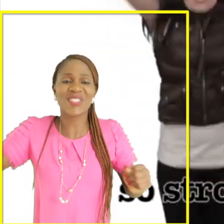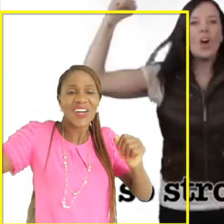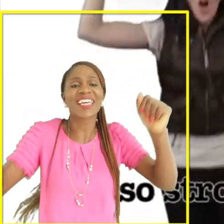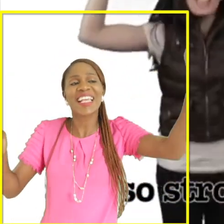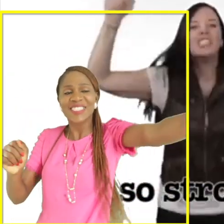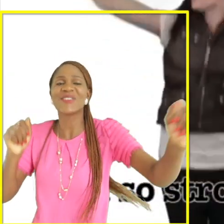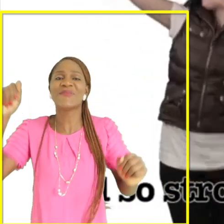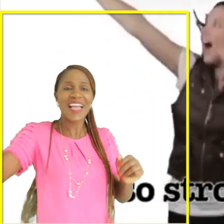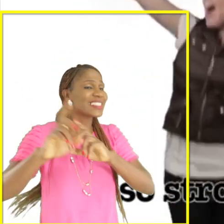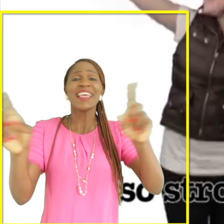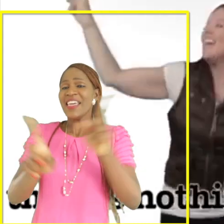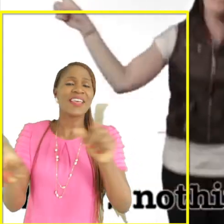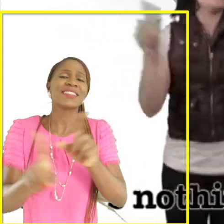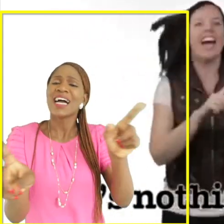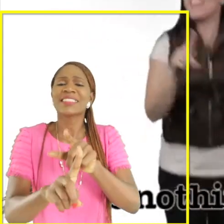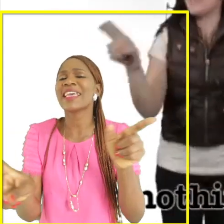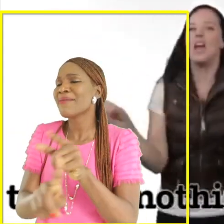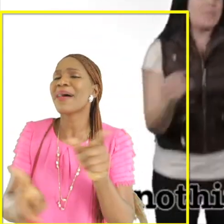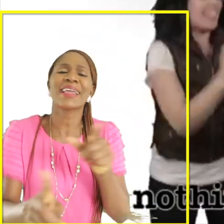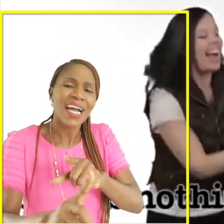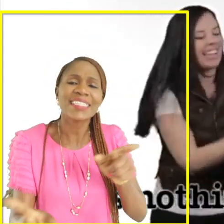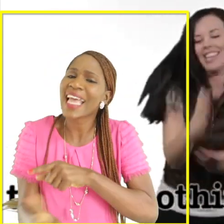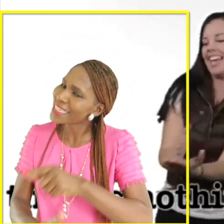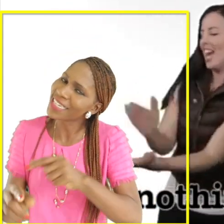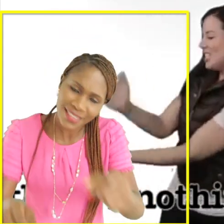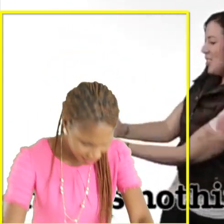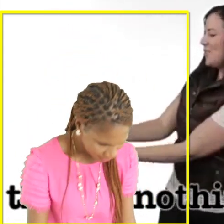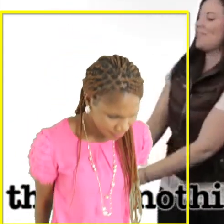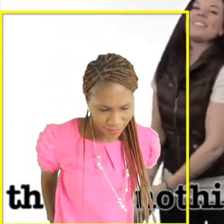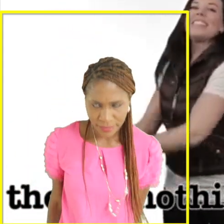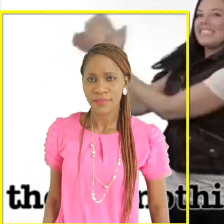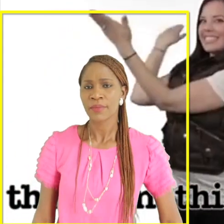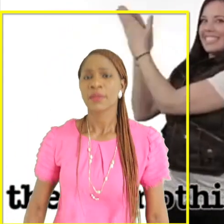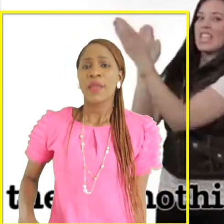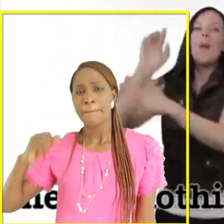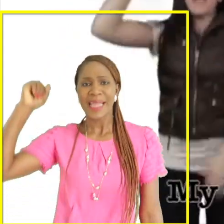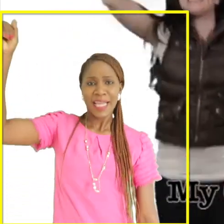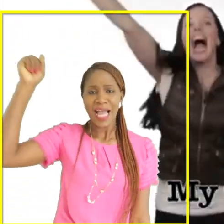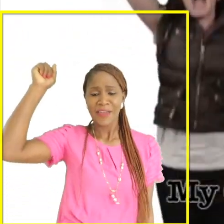So strong and so mighty, there's nothing my God cannot do.